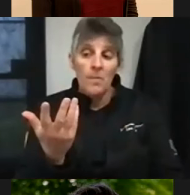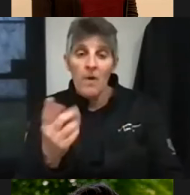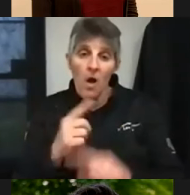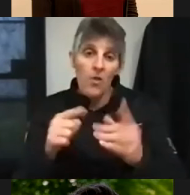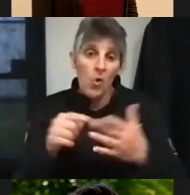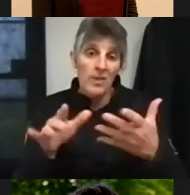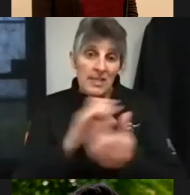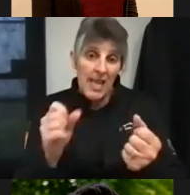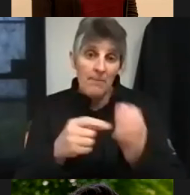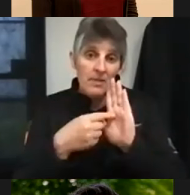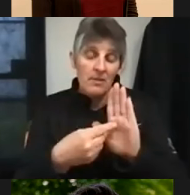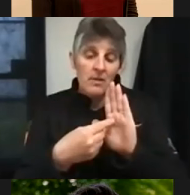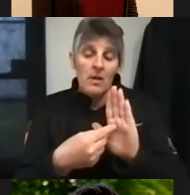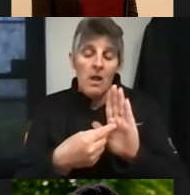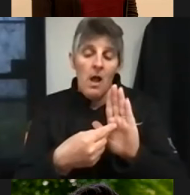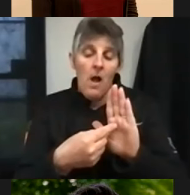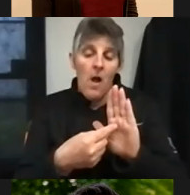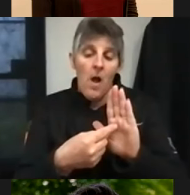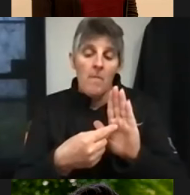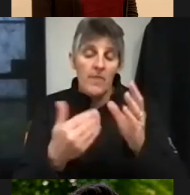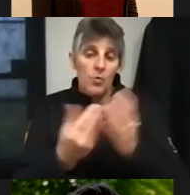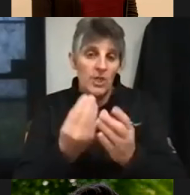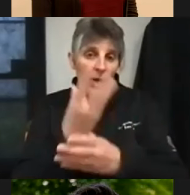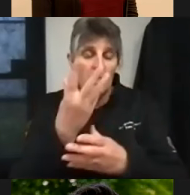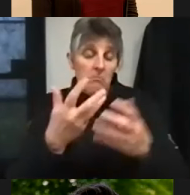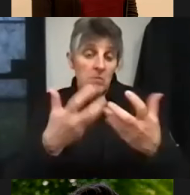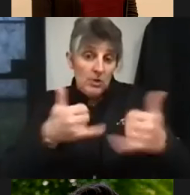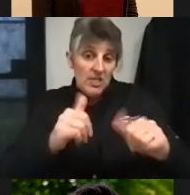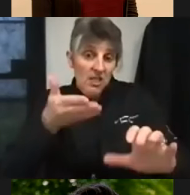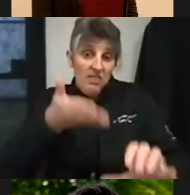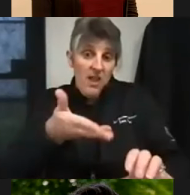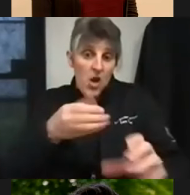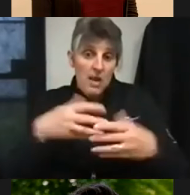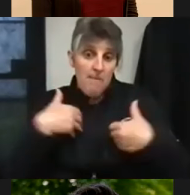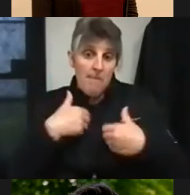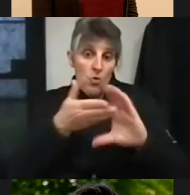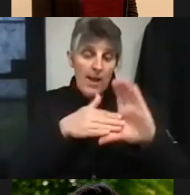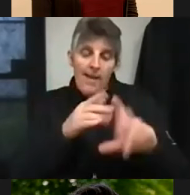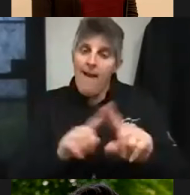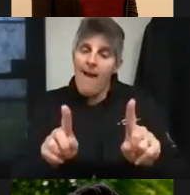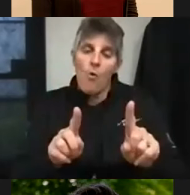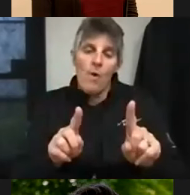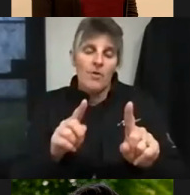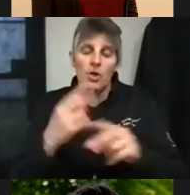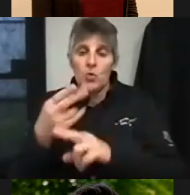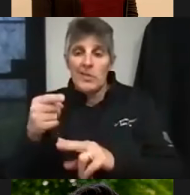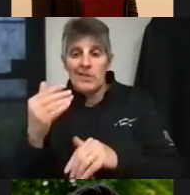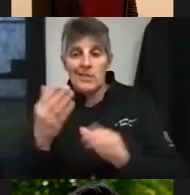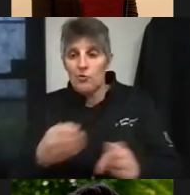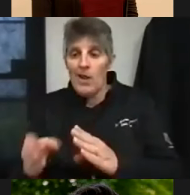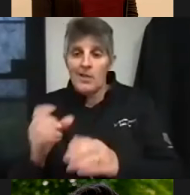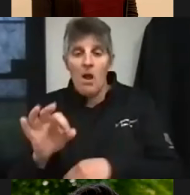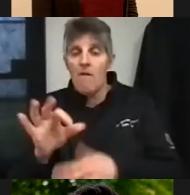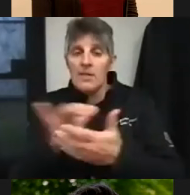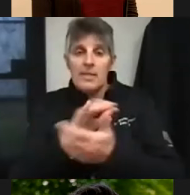damage demonstrate the regenerative machinery still exists in mammalian retina, however, using the strategy of the